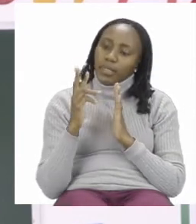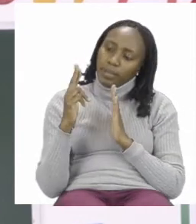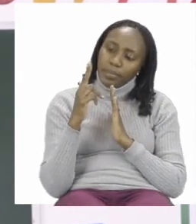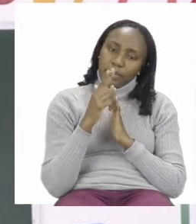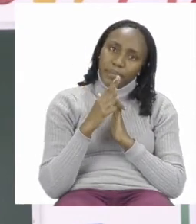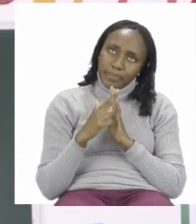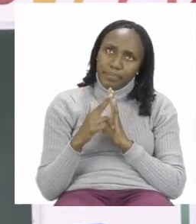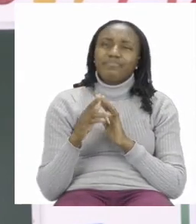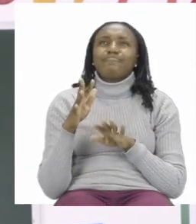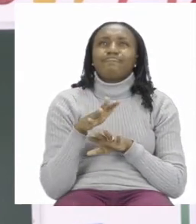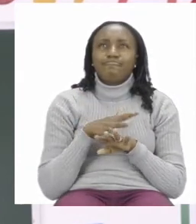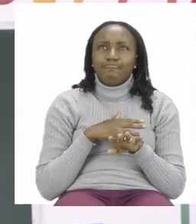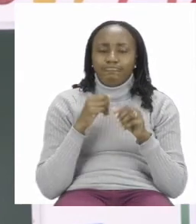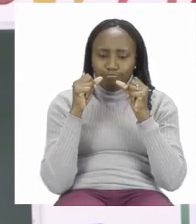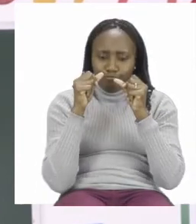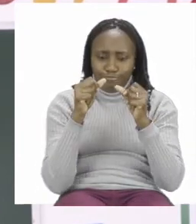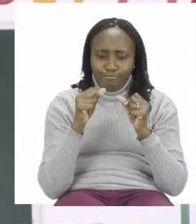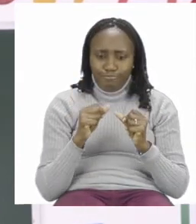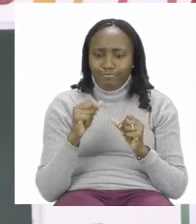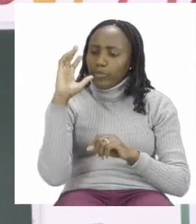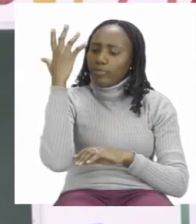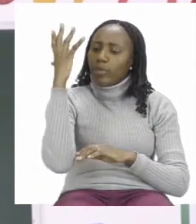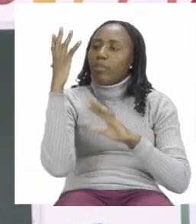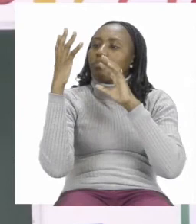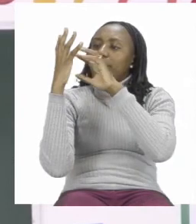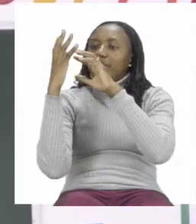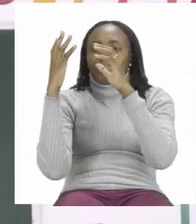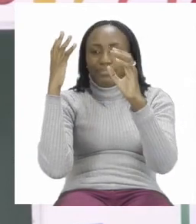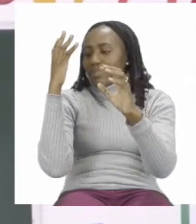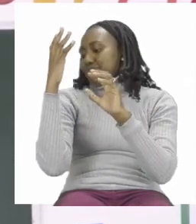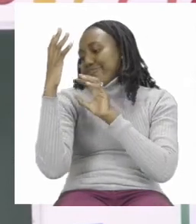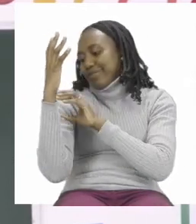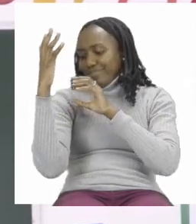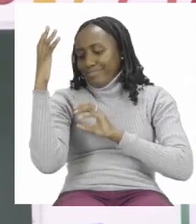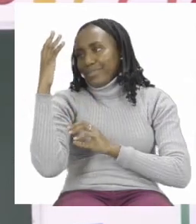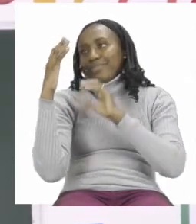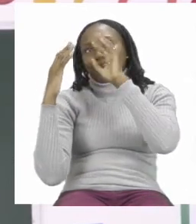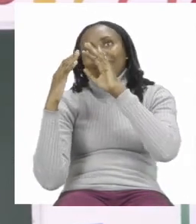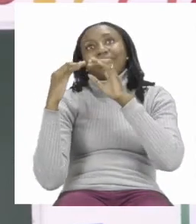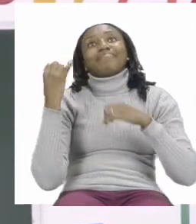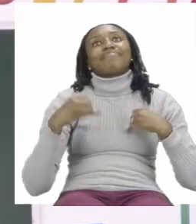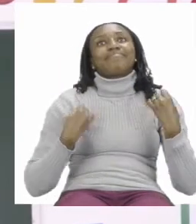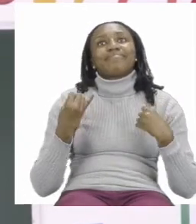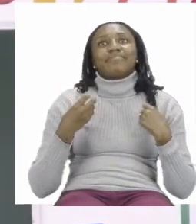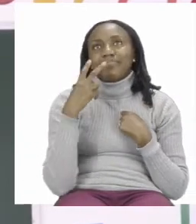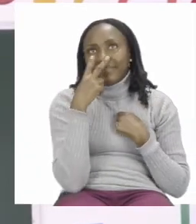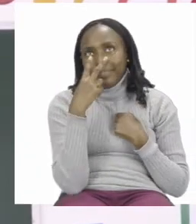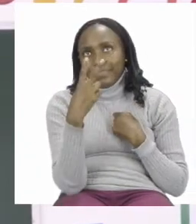and take your time when you are trying to paste your apples. Don't rush. Have fun and I'll see you when you're